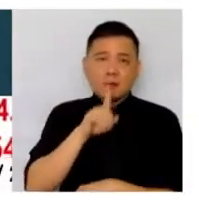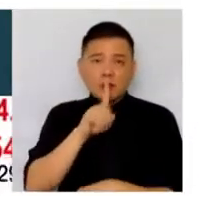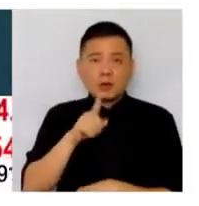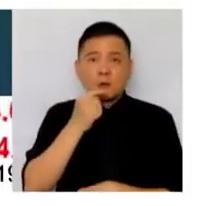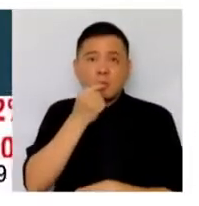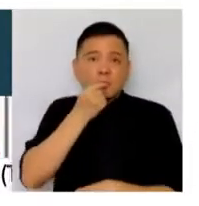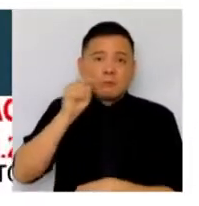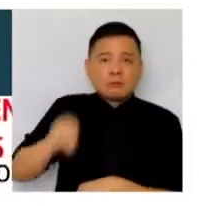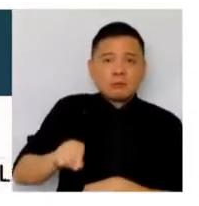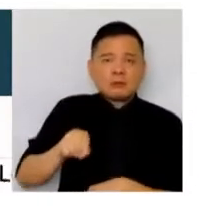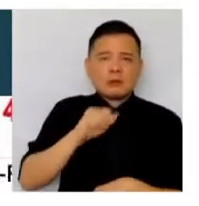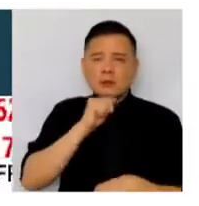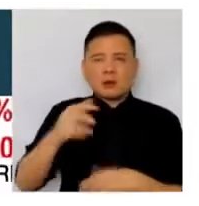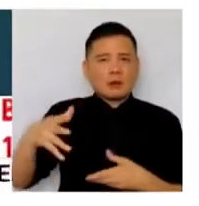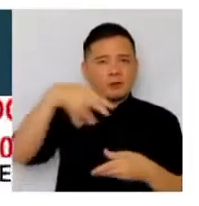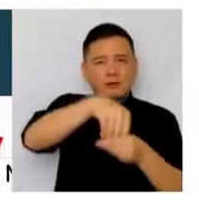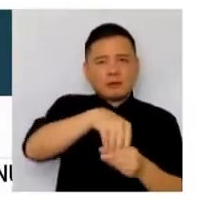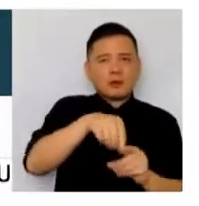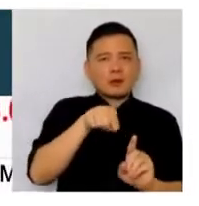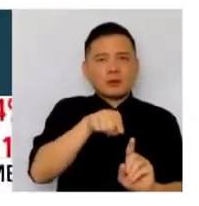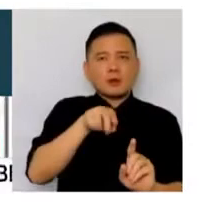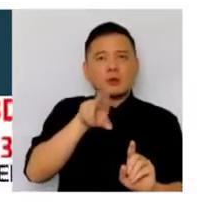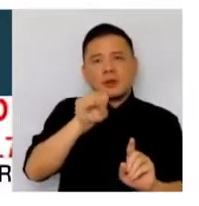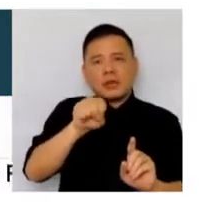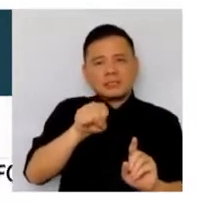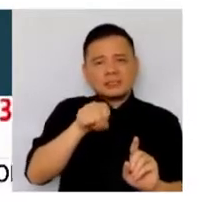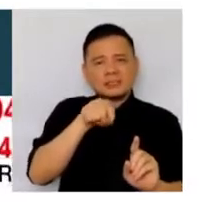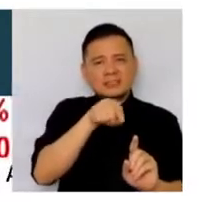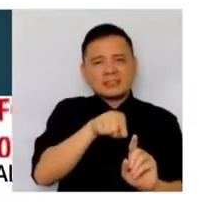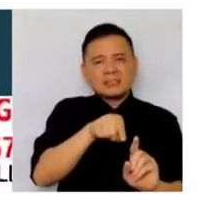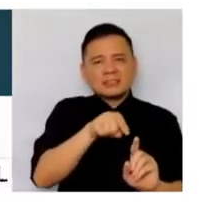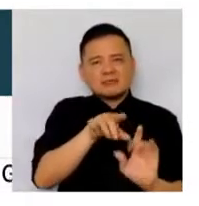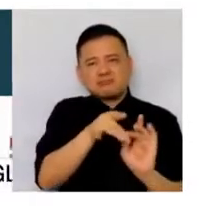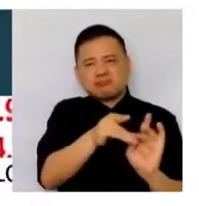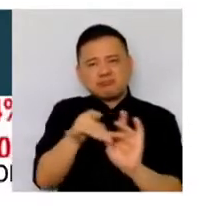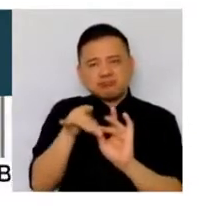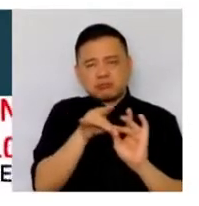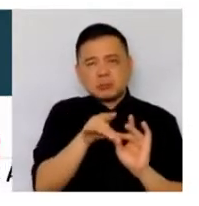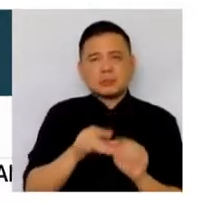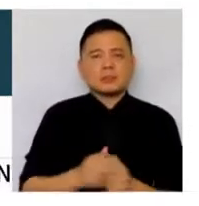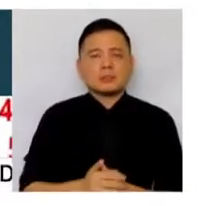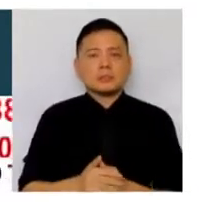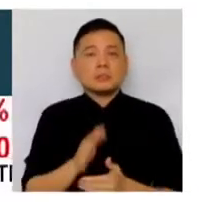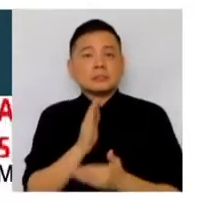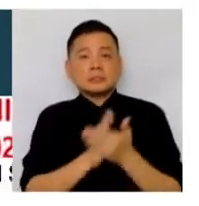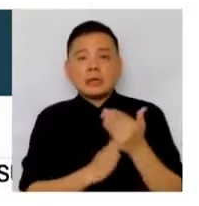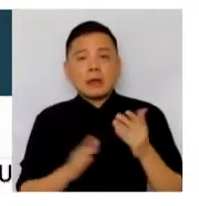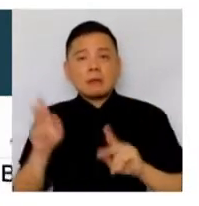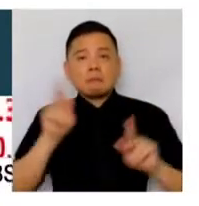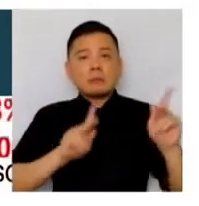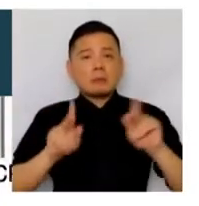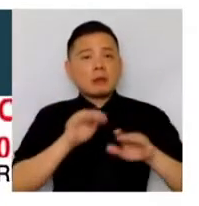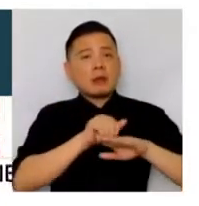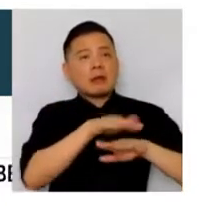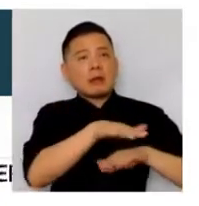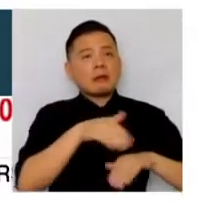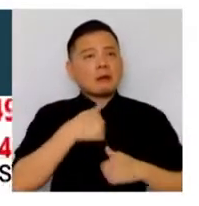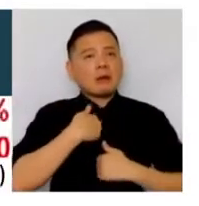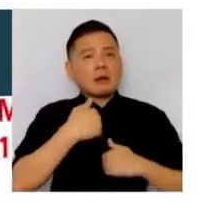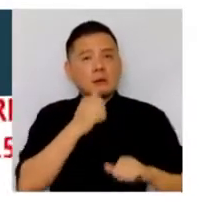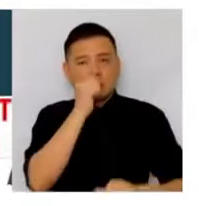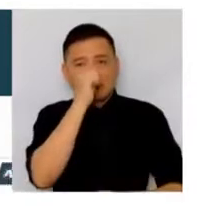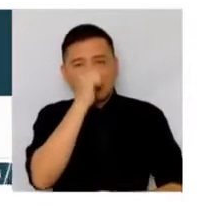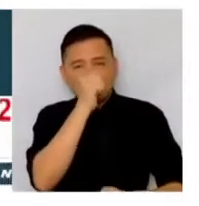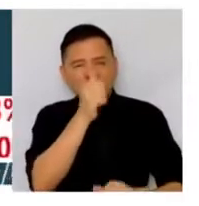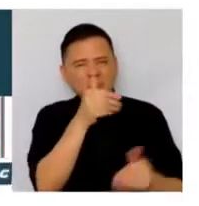national interest of the United States. If you will notice, they put a few warm bodies in Poland. How far away is Poland from